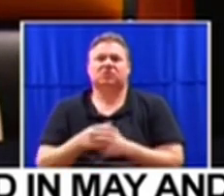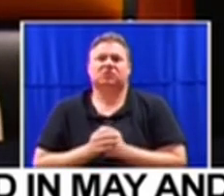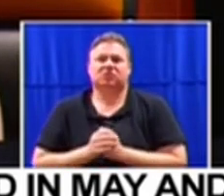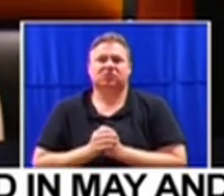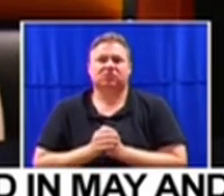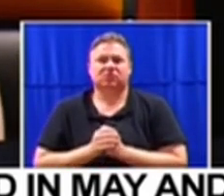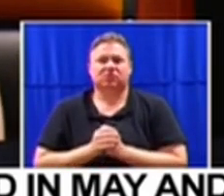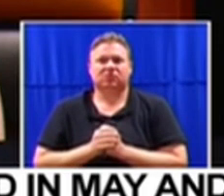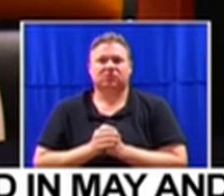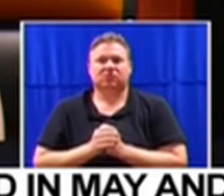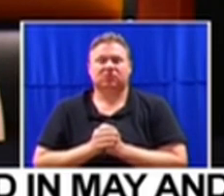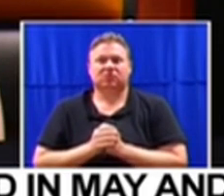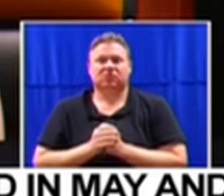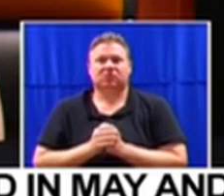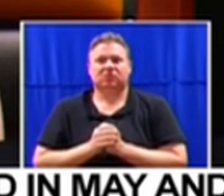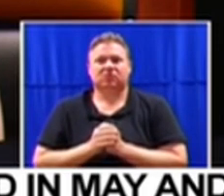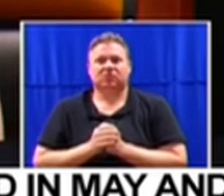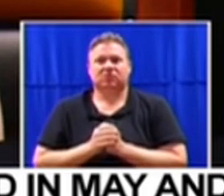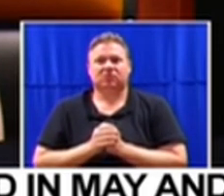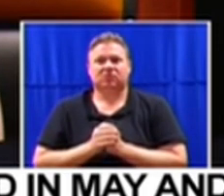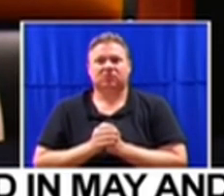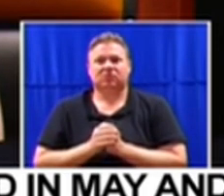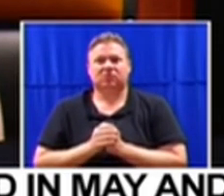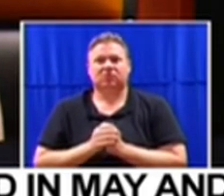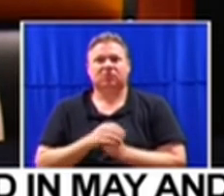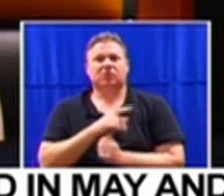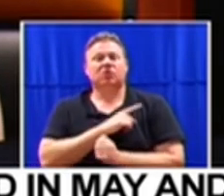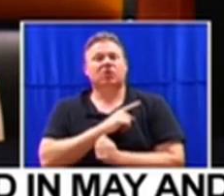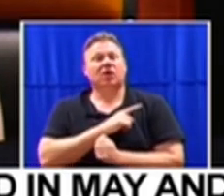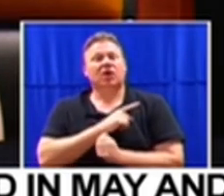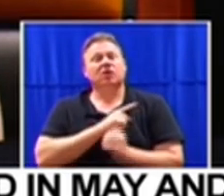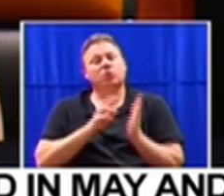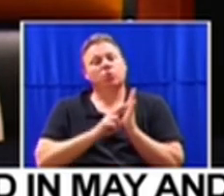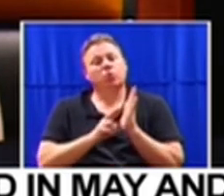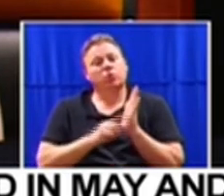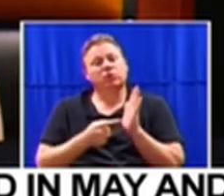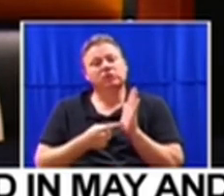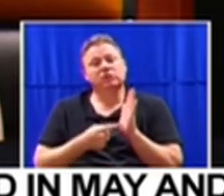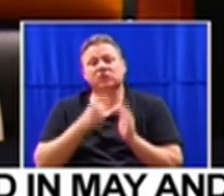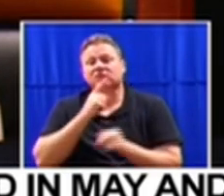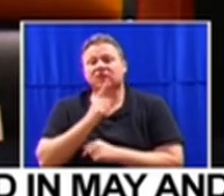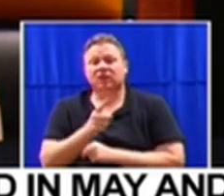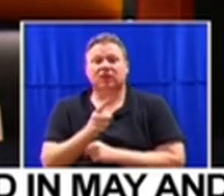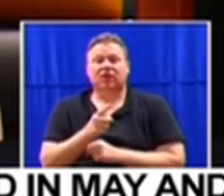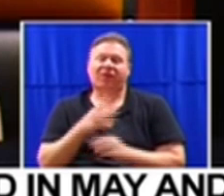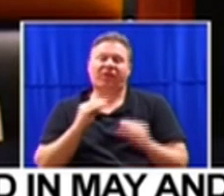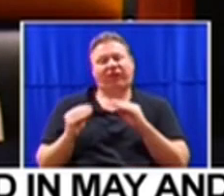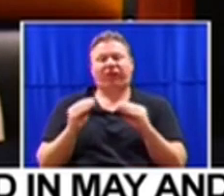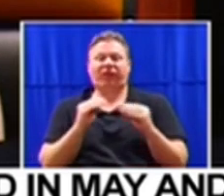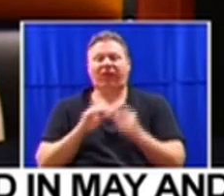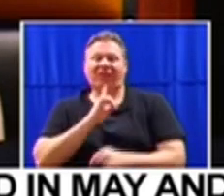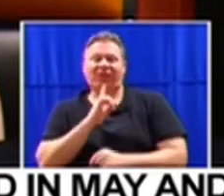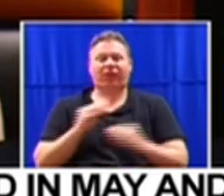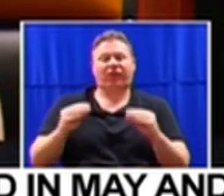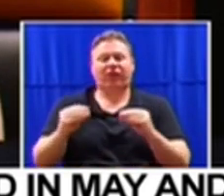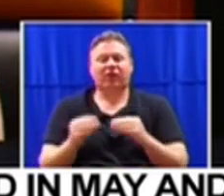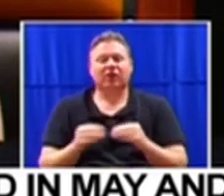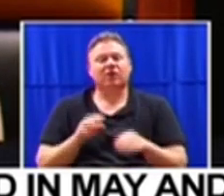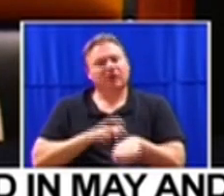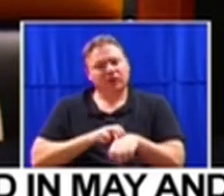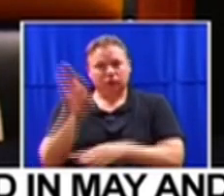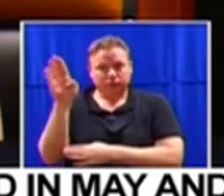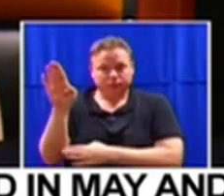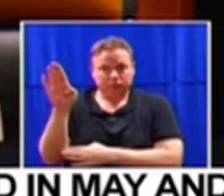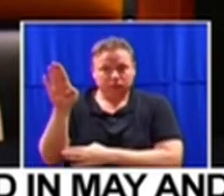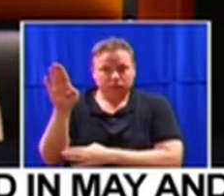National Assembly, because the rule says you cannot just speak without being recognized. So